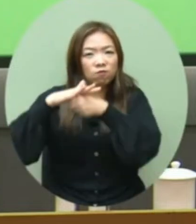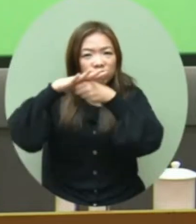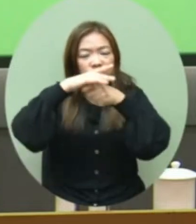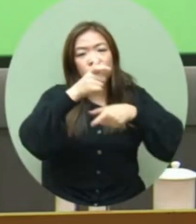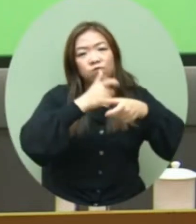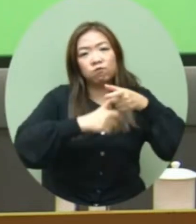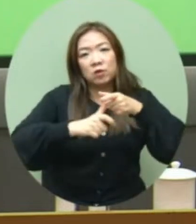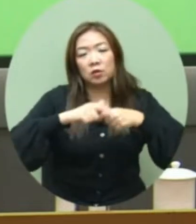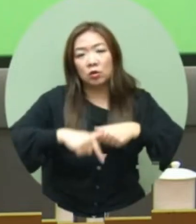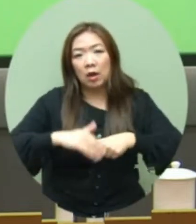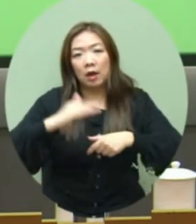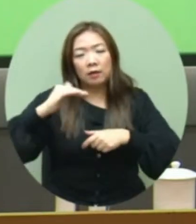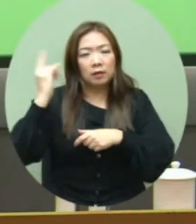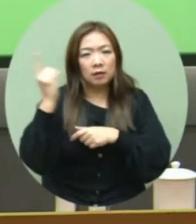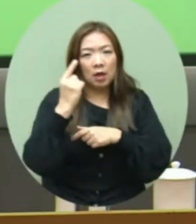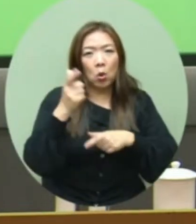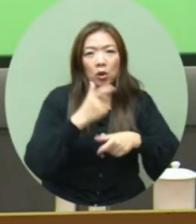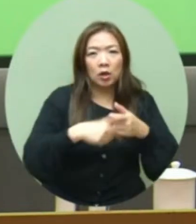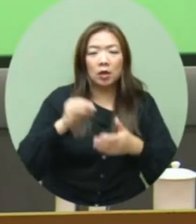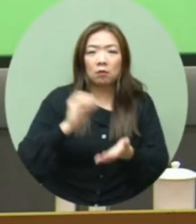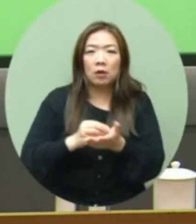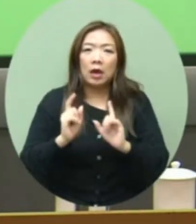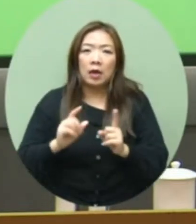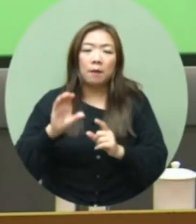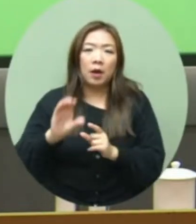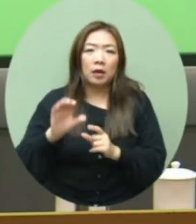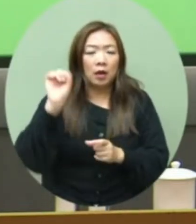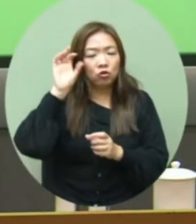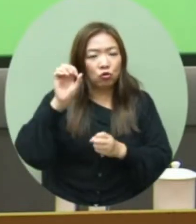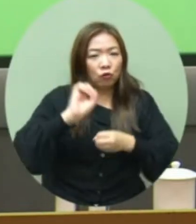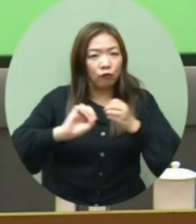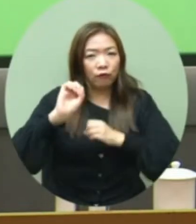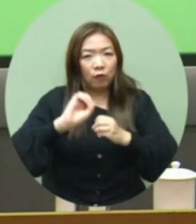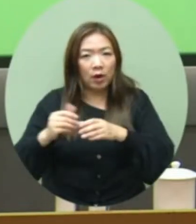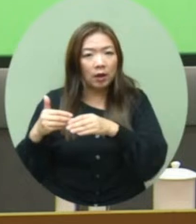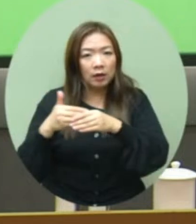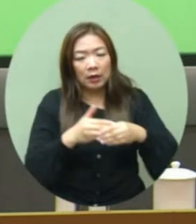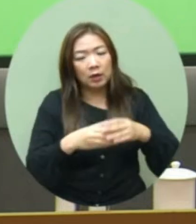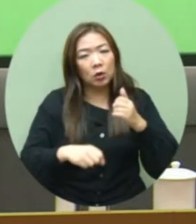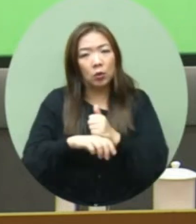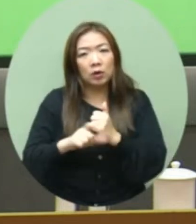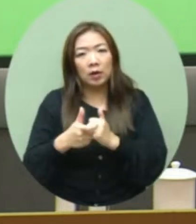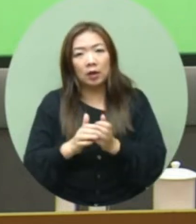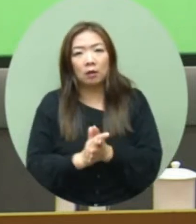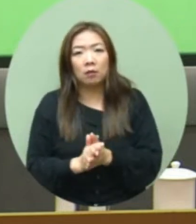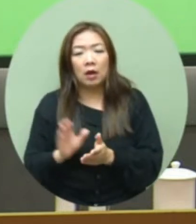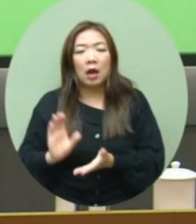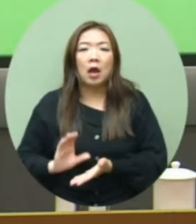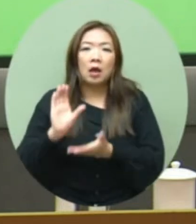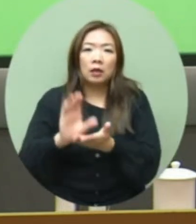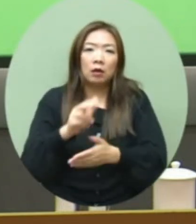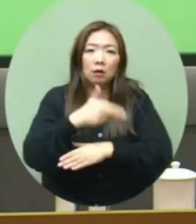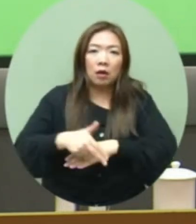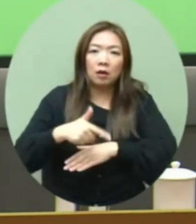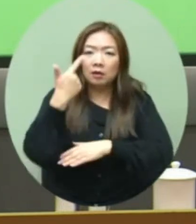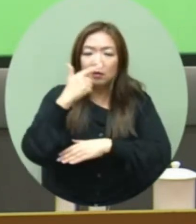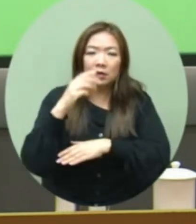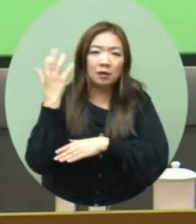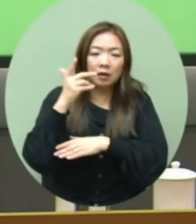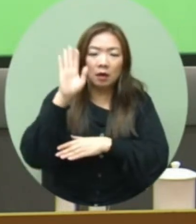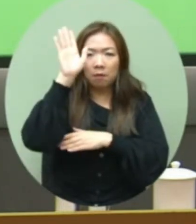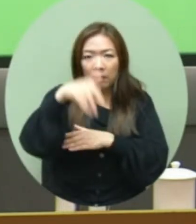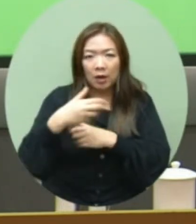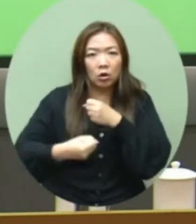we propose developing a low-altitude economy. We propose a $10 billion fund to guide INT